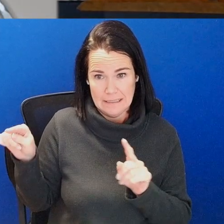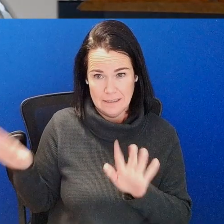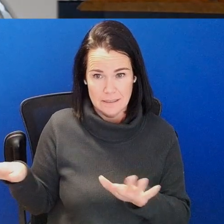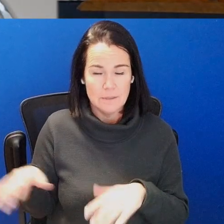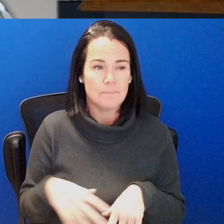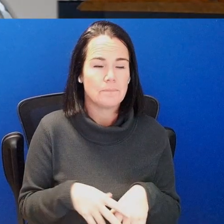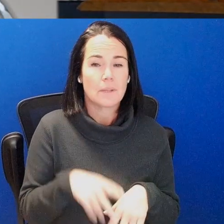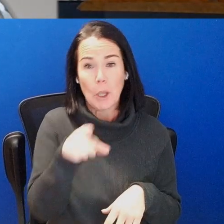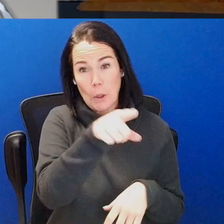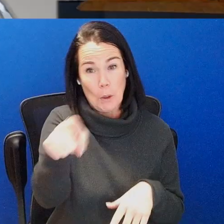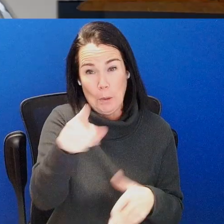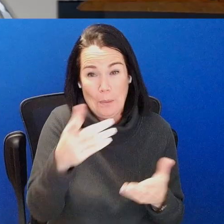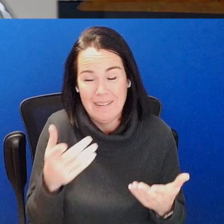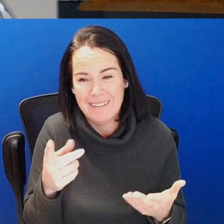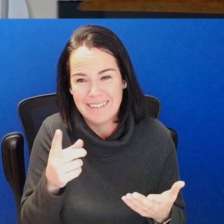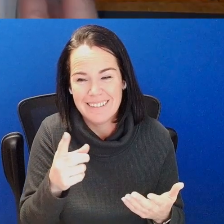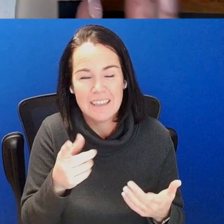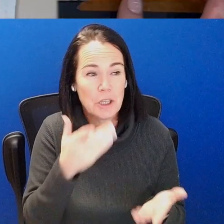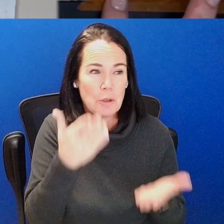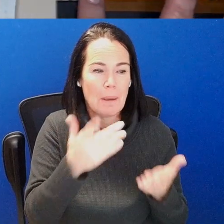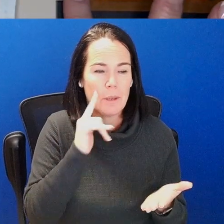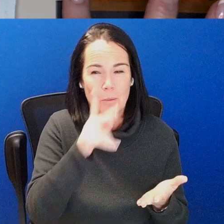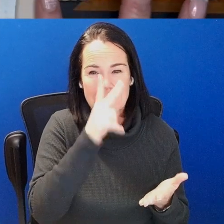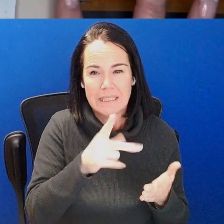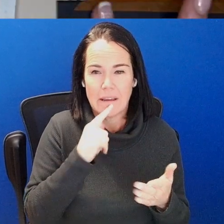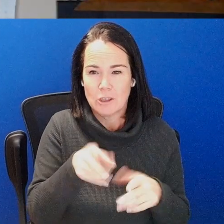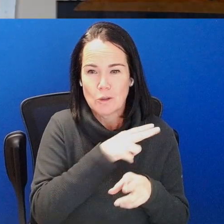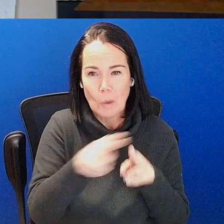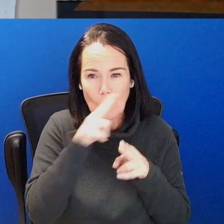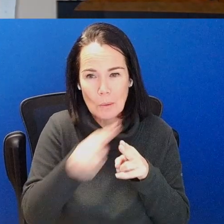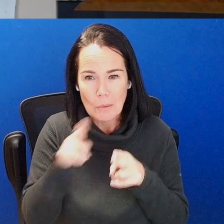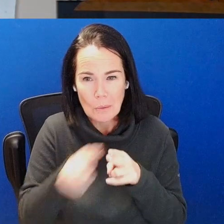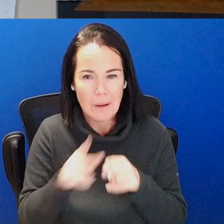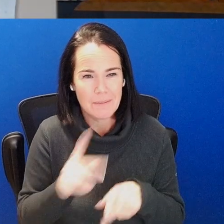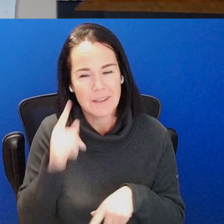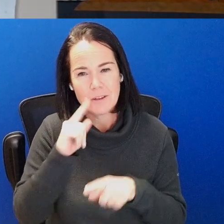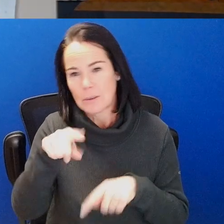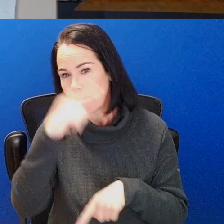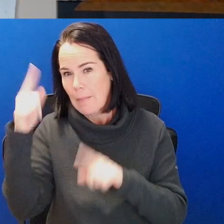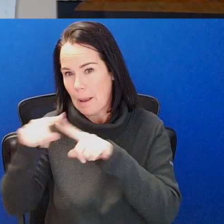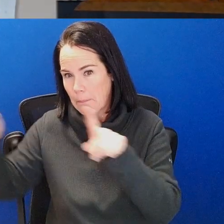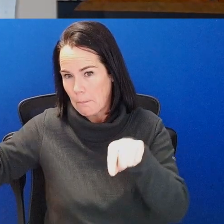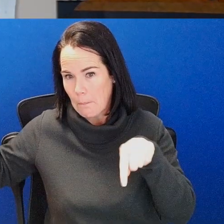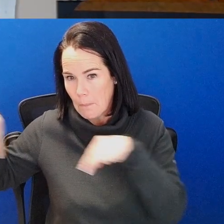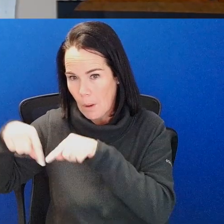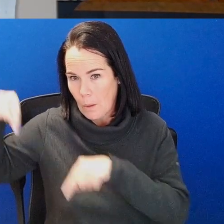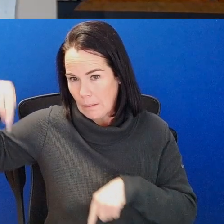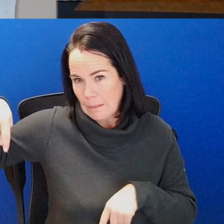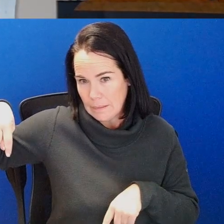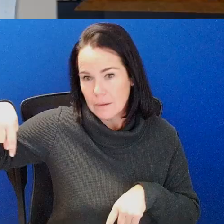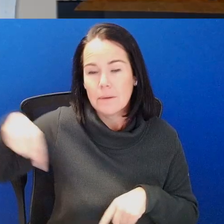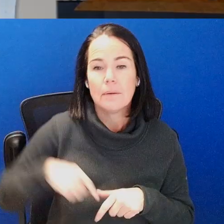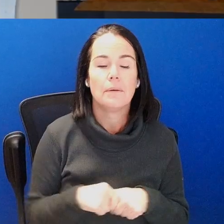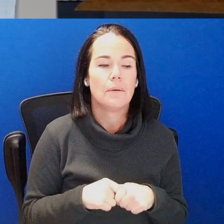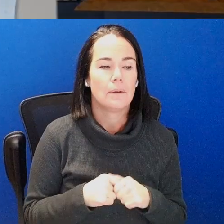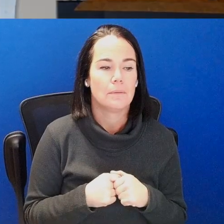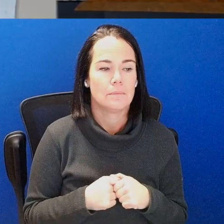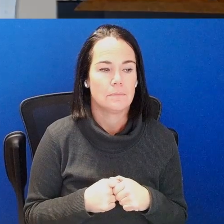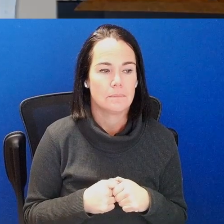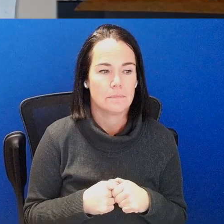here. You actually probably, you might see a couple of glimpses of this black box that's over here